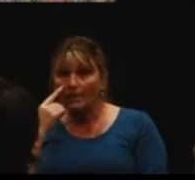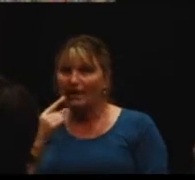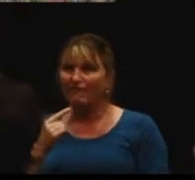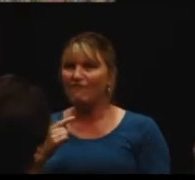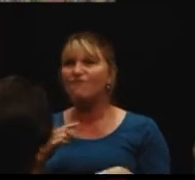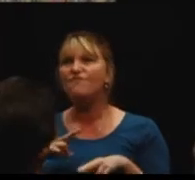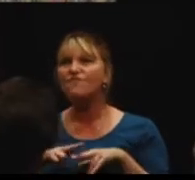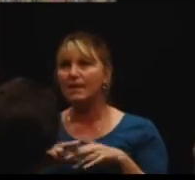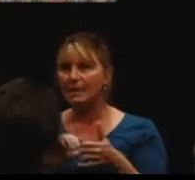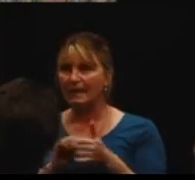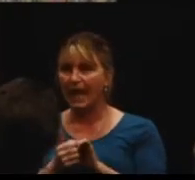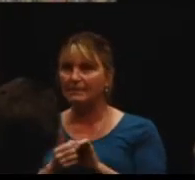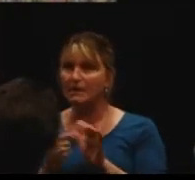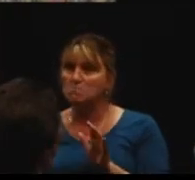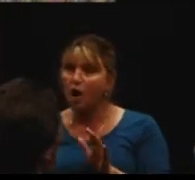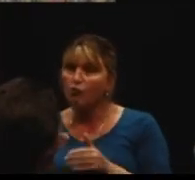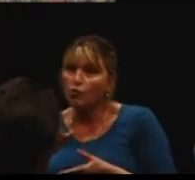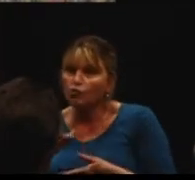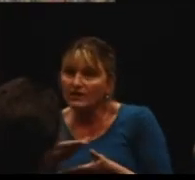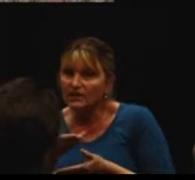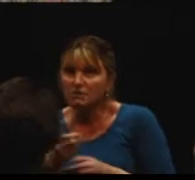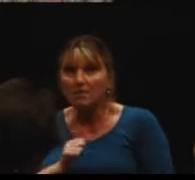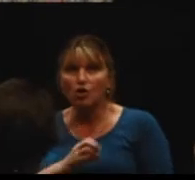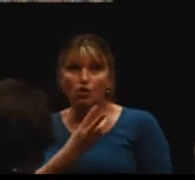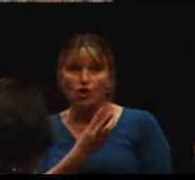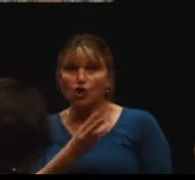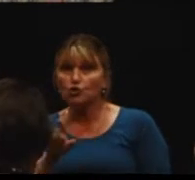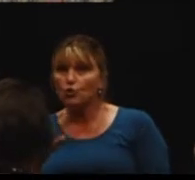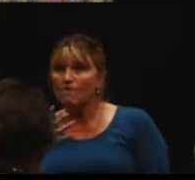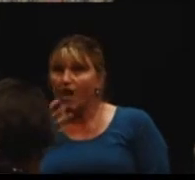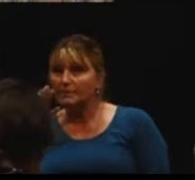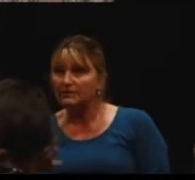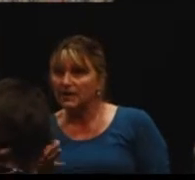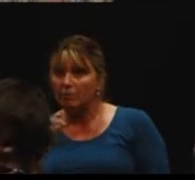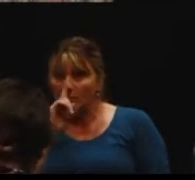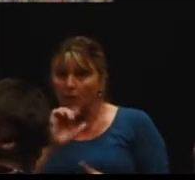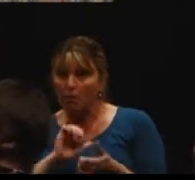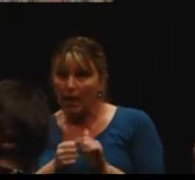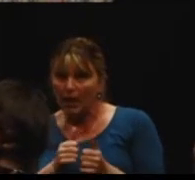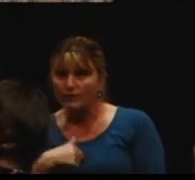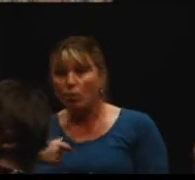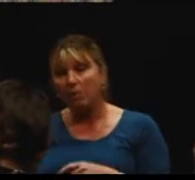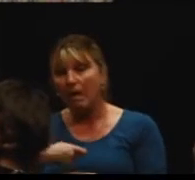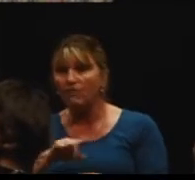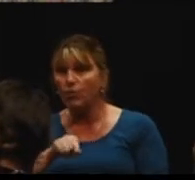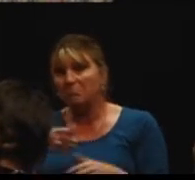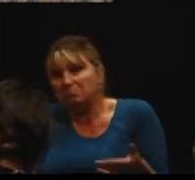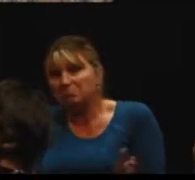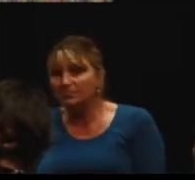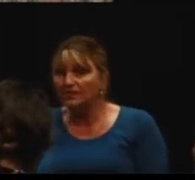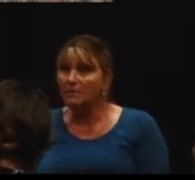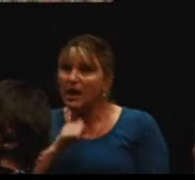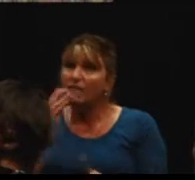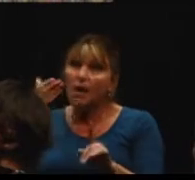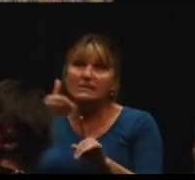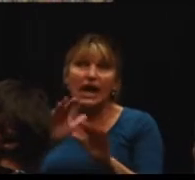microtransactions, it may only be that 3 or 5% of my players of a game will actually pay money for my game. But if I'm targeting